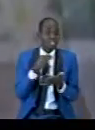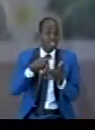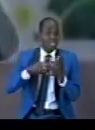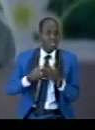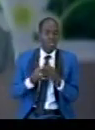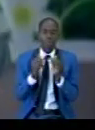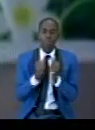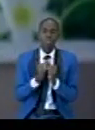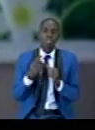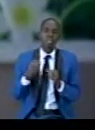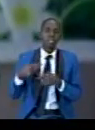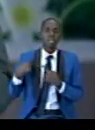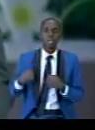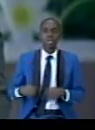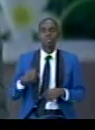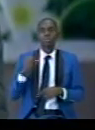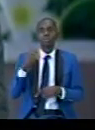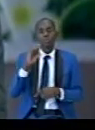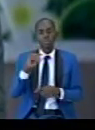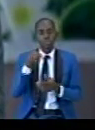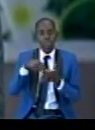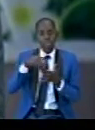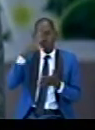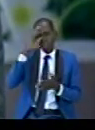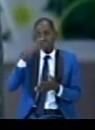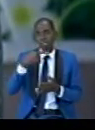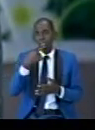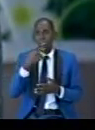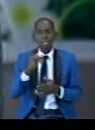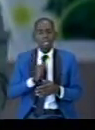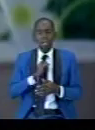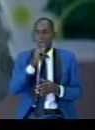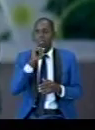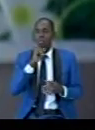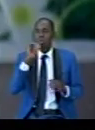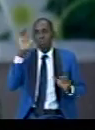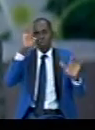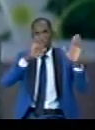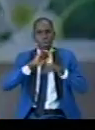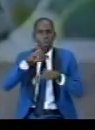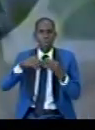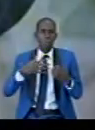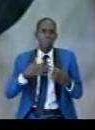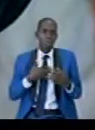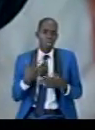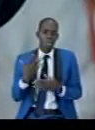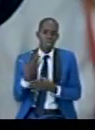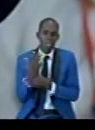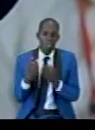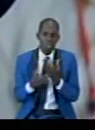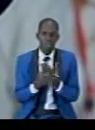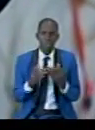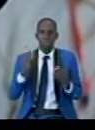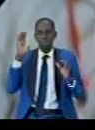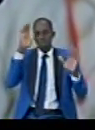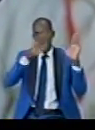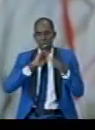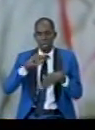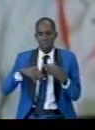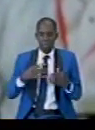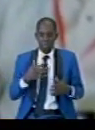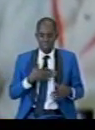heart. And so the psalmist said, I'll not worry about my hands, I'll not worry about the feet, I'll not worry about any other